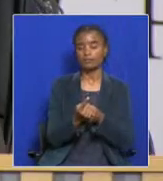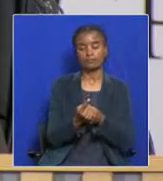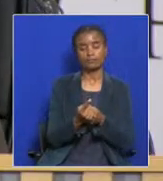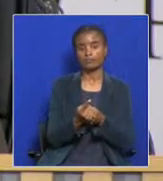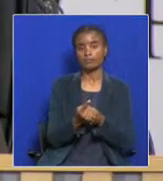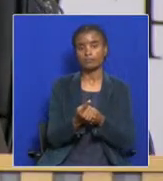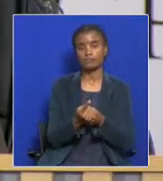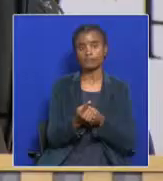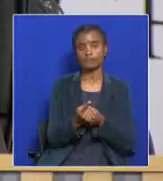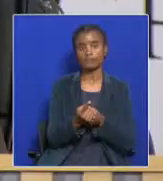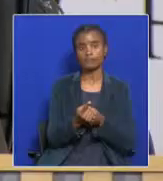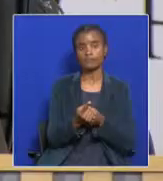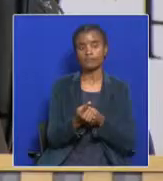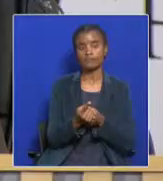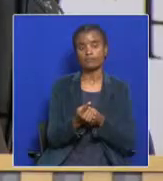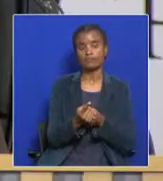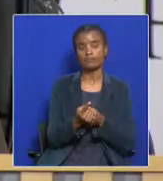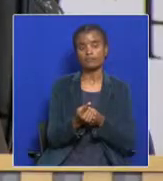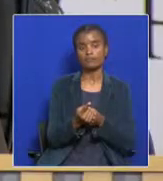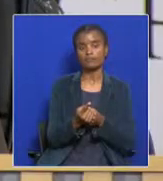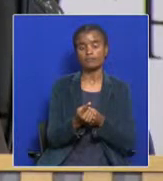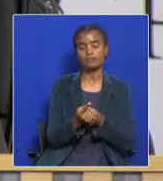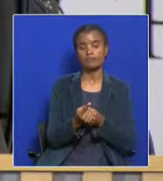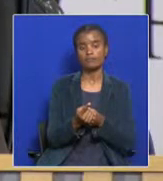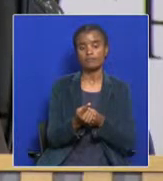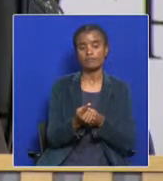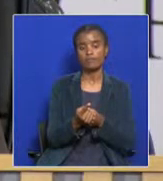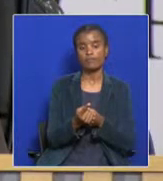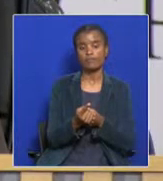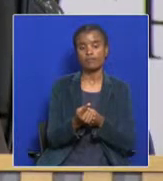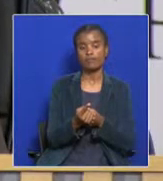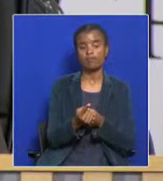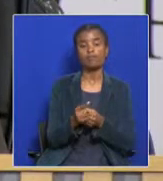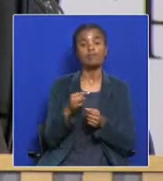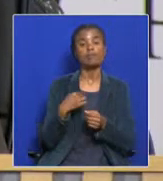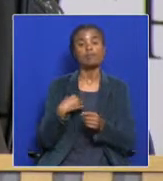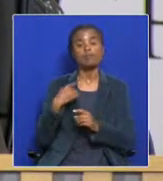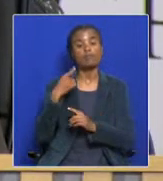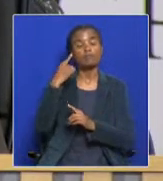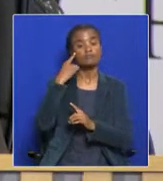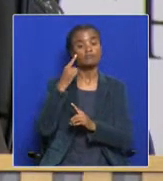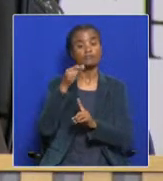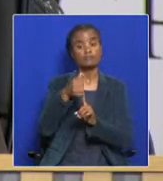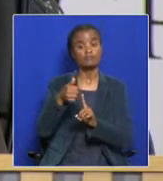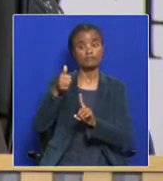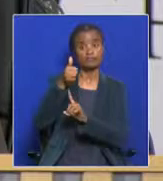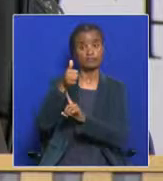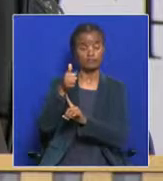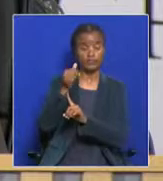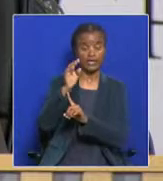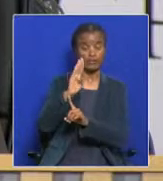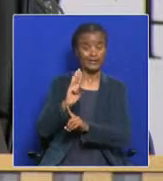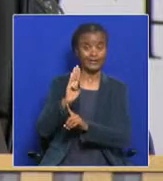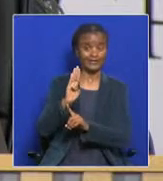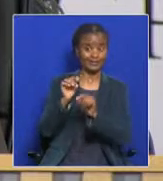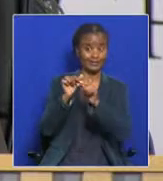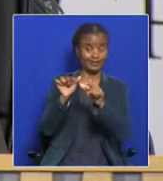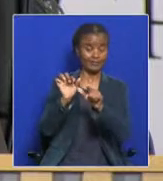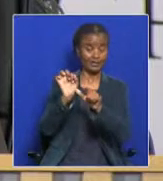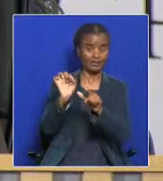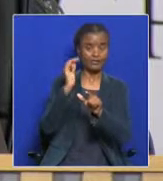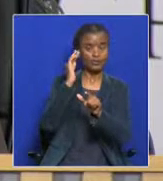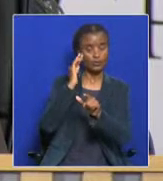Sorry. I would think the brigadier at his level would know his duties and functions Yes. and know that